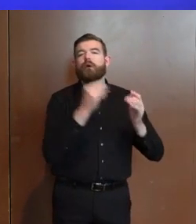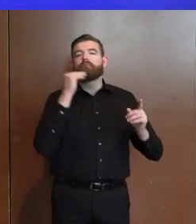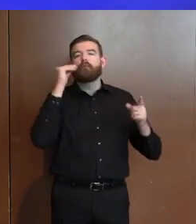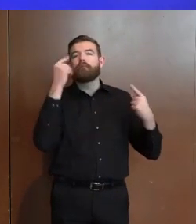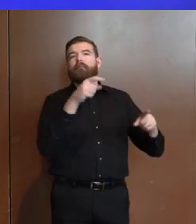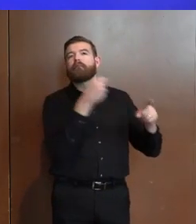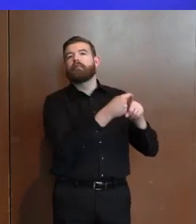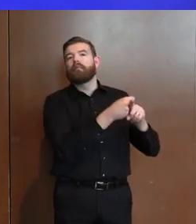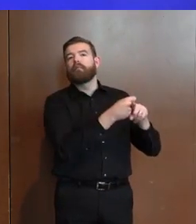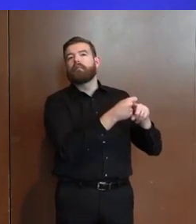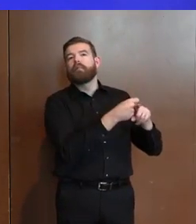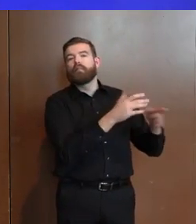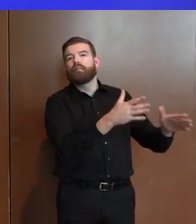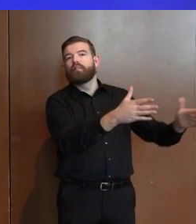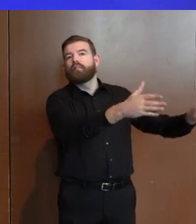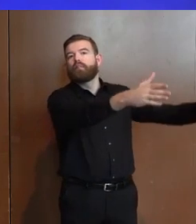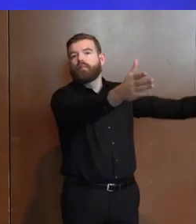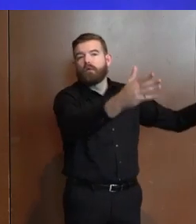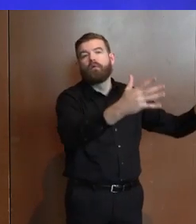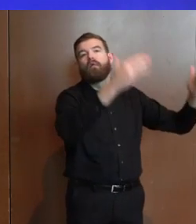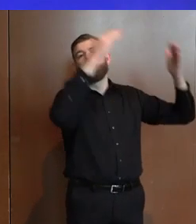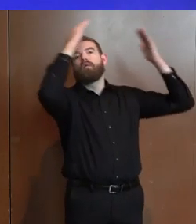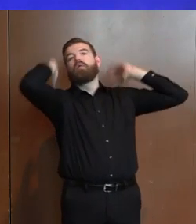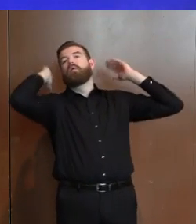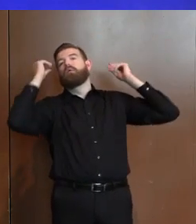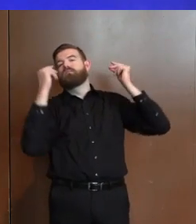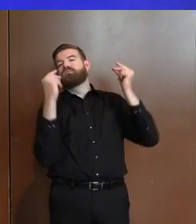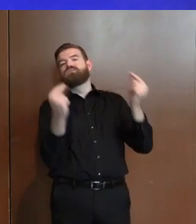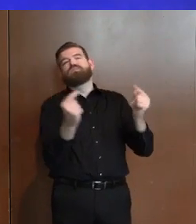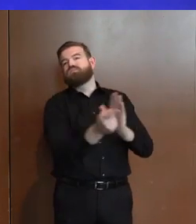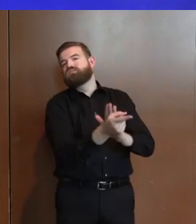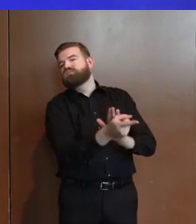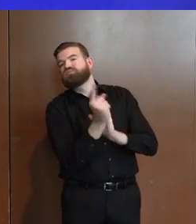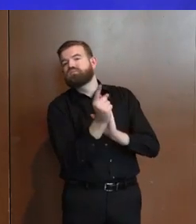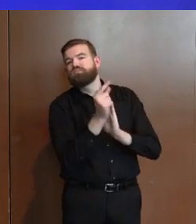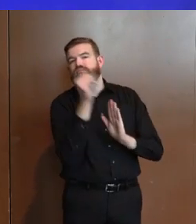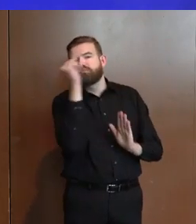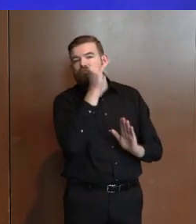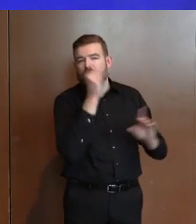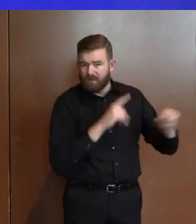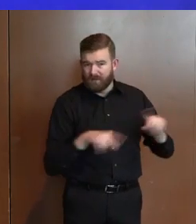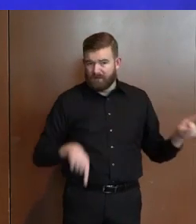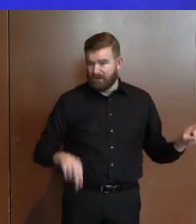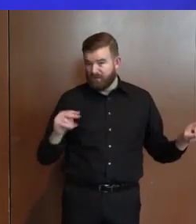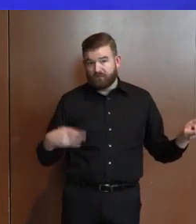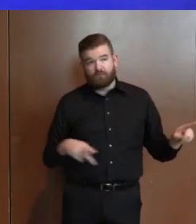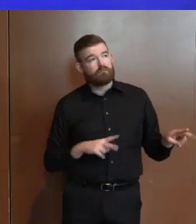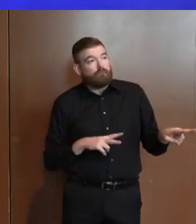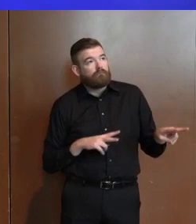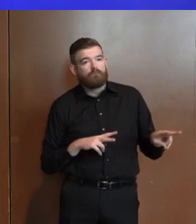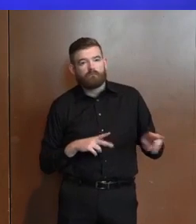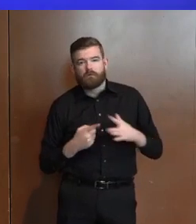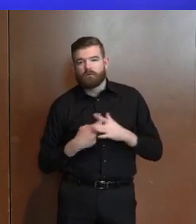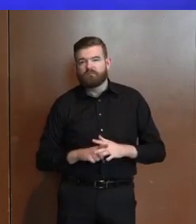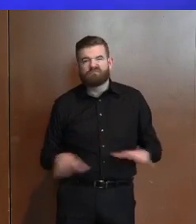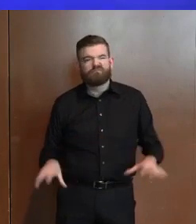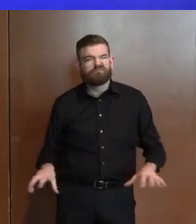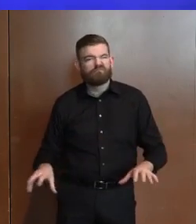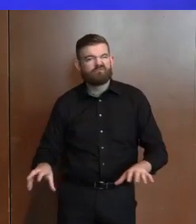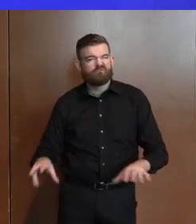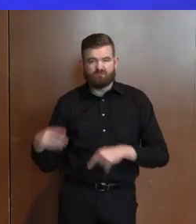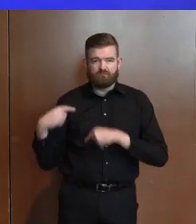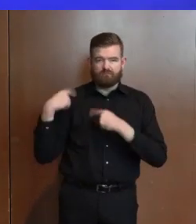was overwhelming in a very short amount of time. But we started meeting on this in January. As I said, Super Bowl